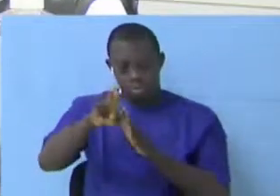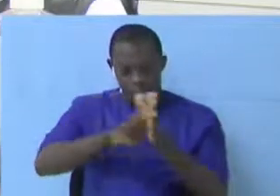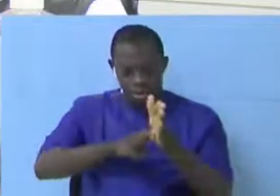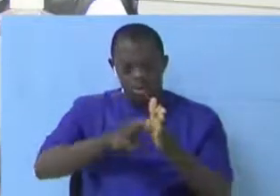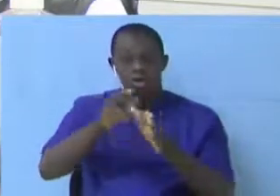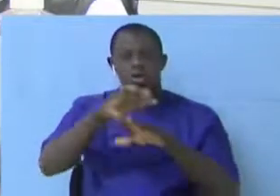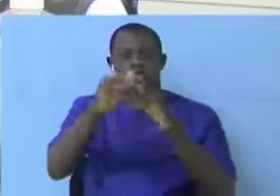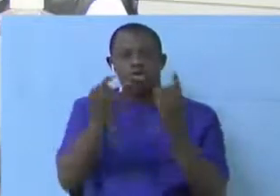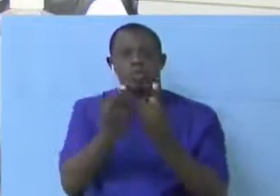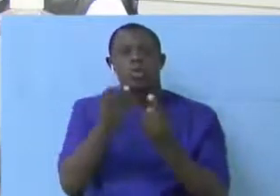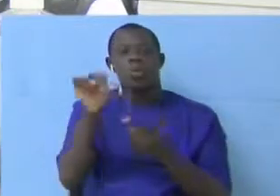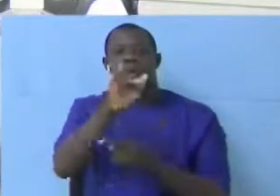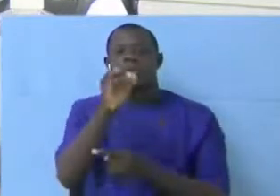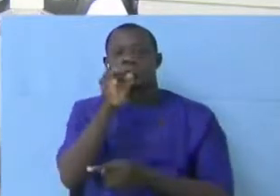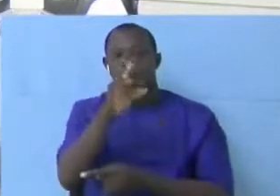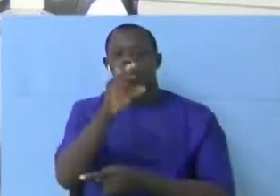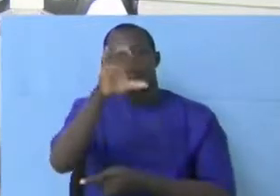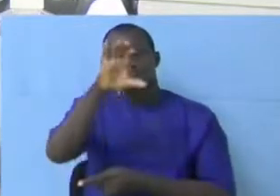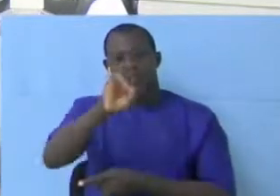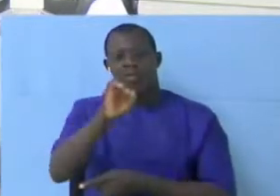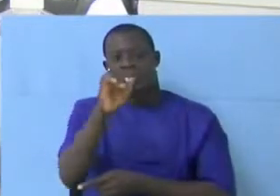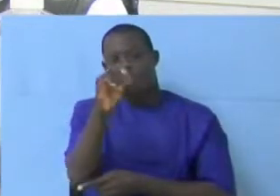that says 51 people.